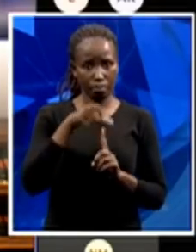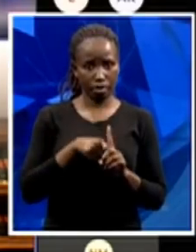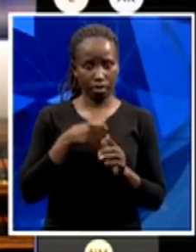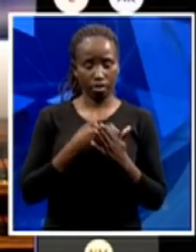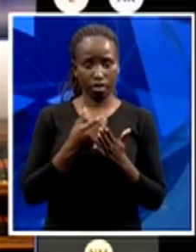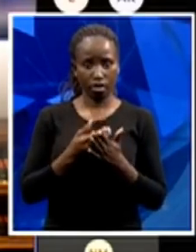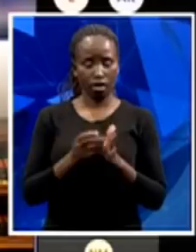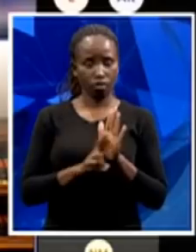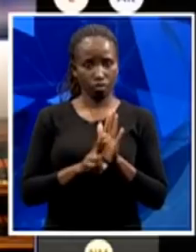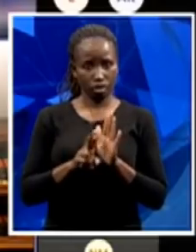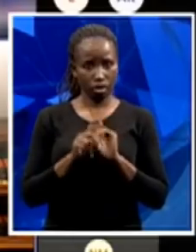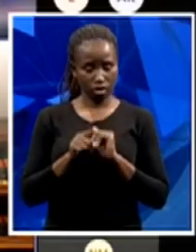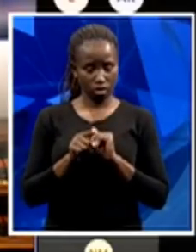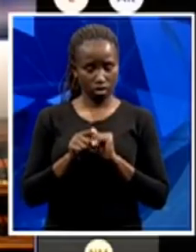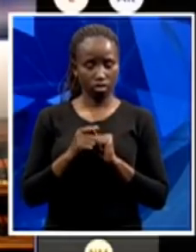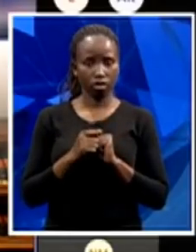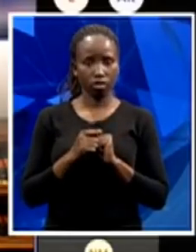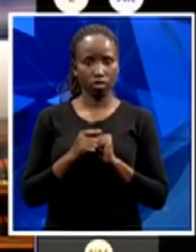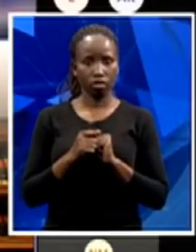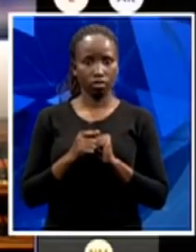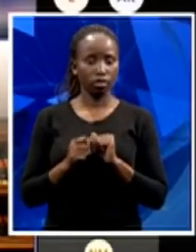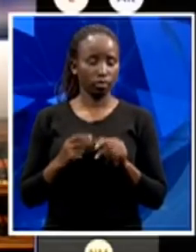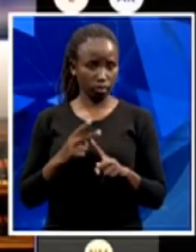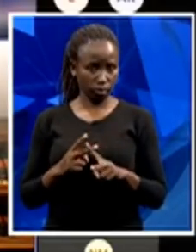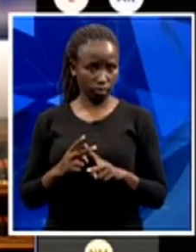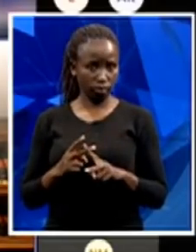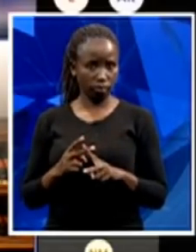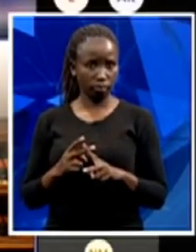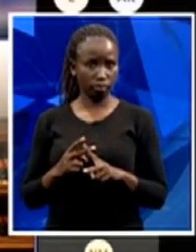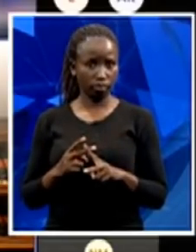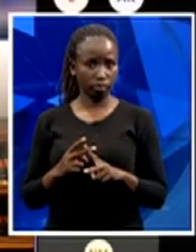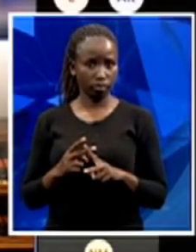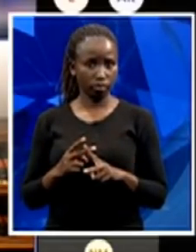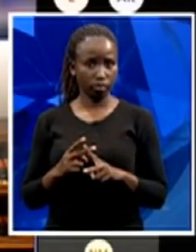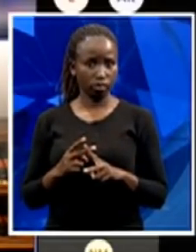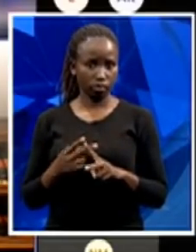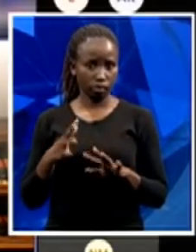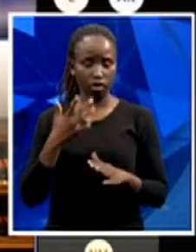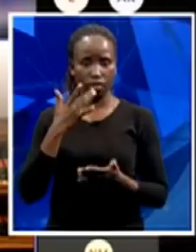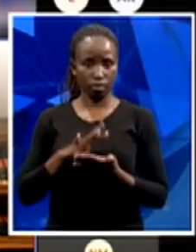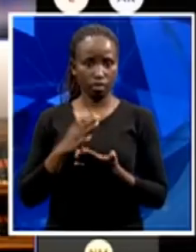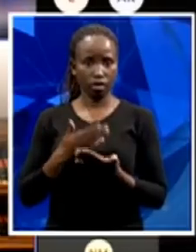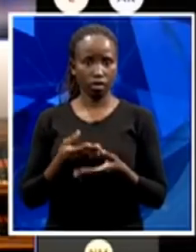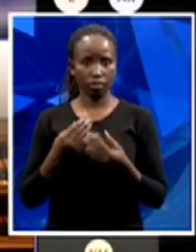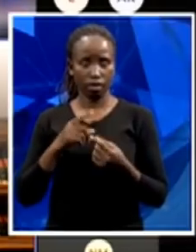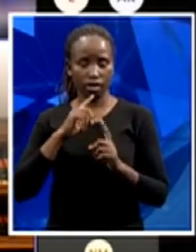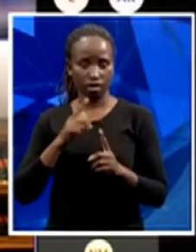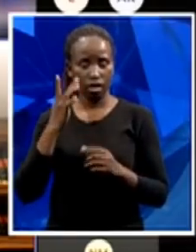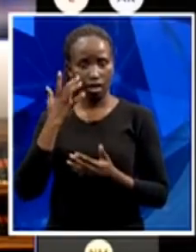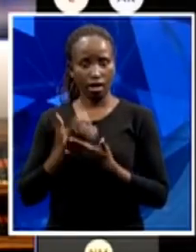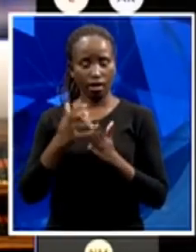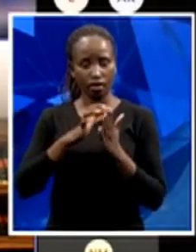authority of Ms. Yasmin Jesse Duarte to depose to the answering affidavit on behalf of the